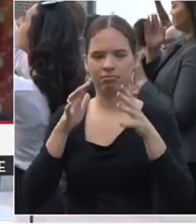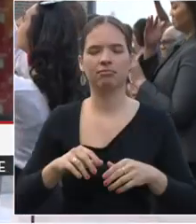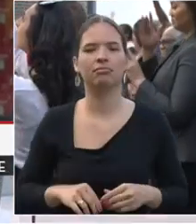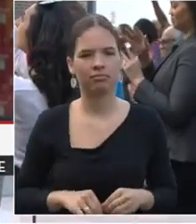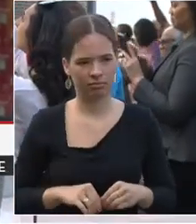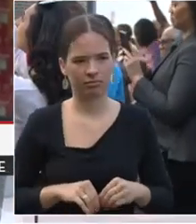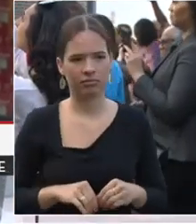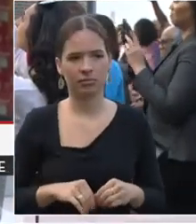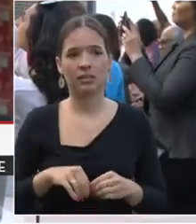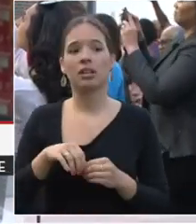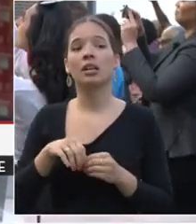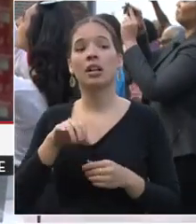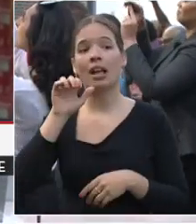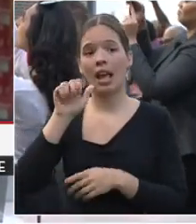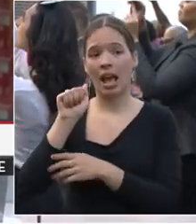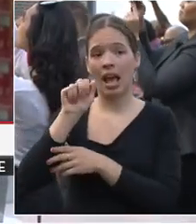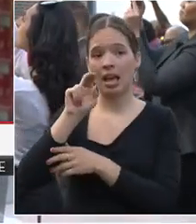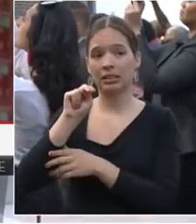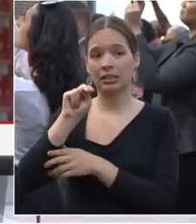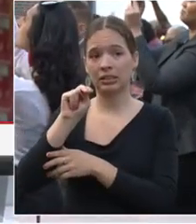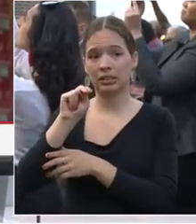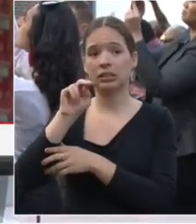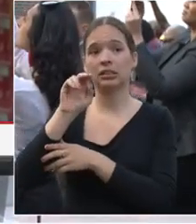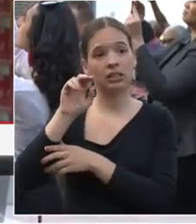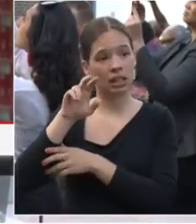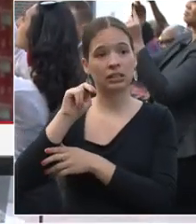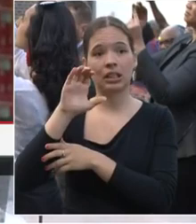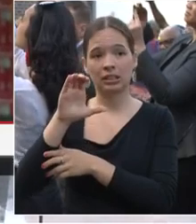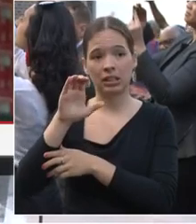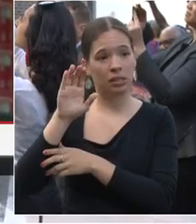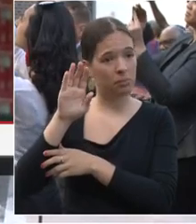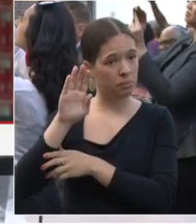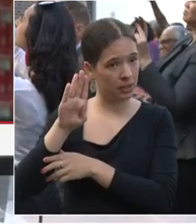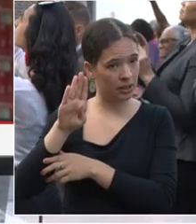ANC 7B a big round of applause.